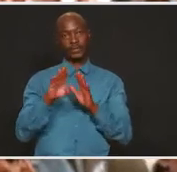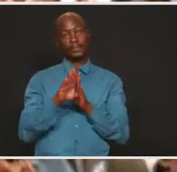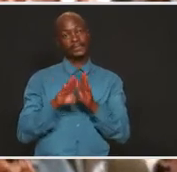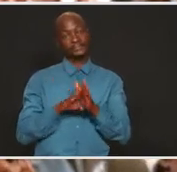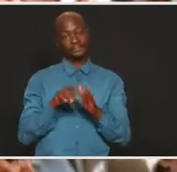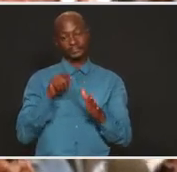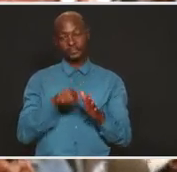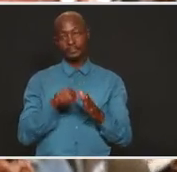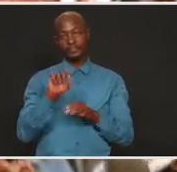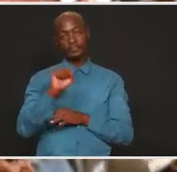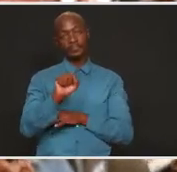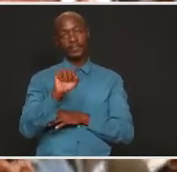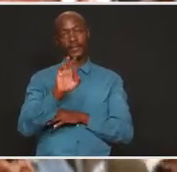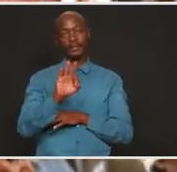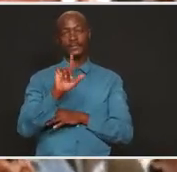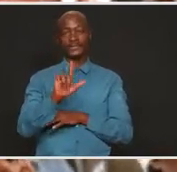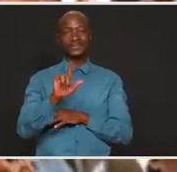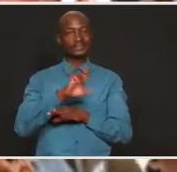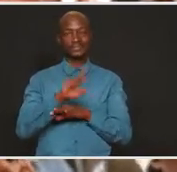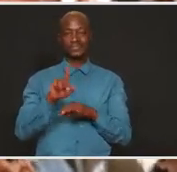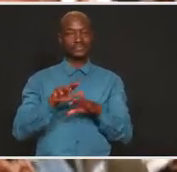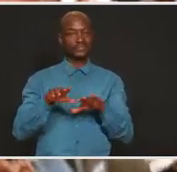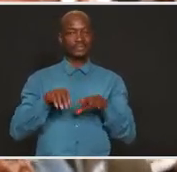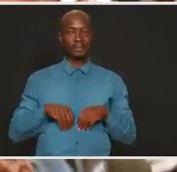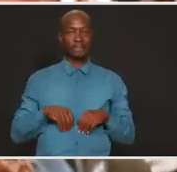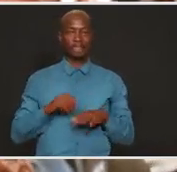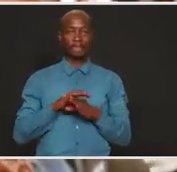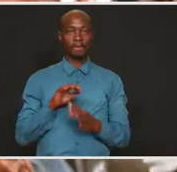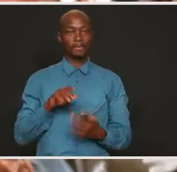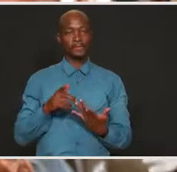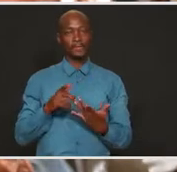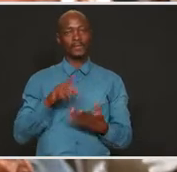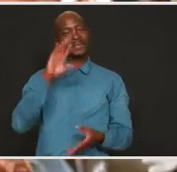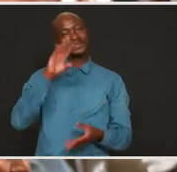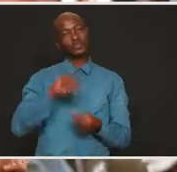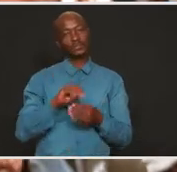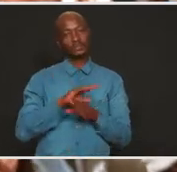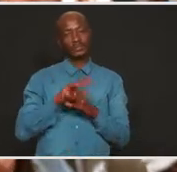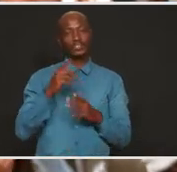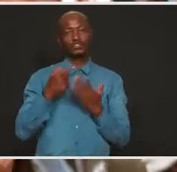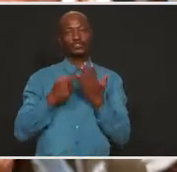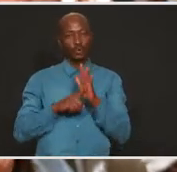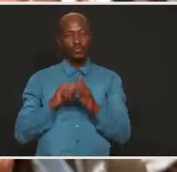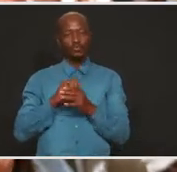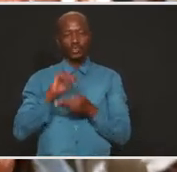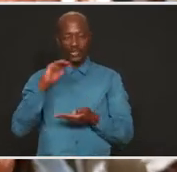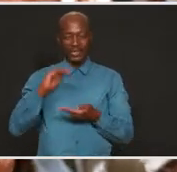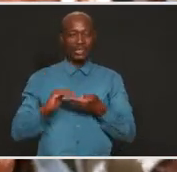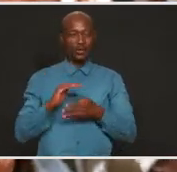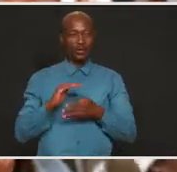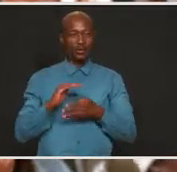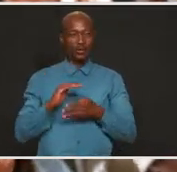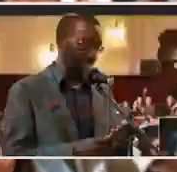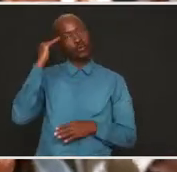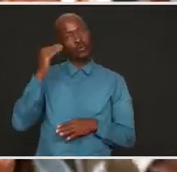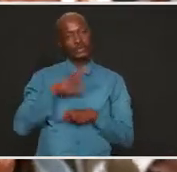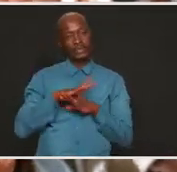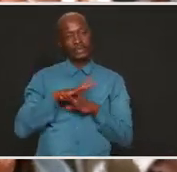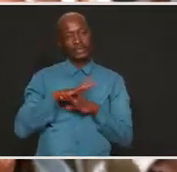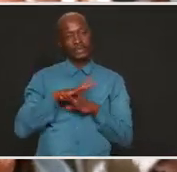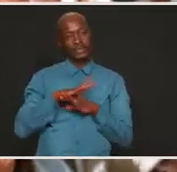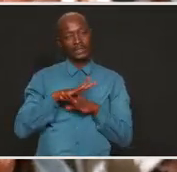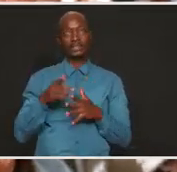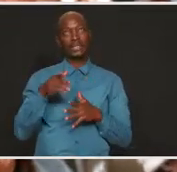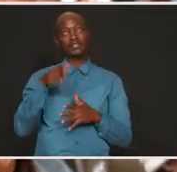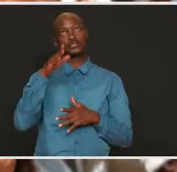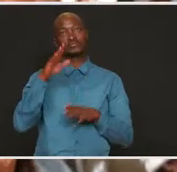this section 37 of the ball is not acceptable as it shows a complete lack of knowledge of the structure of family as ordained by